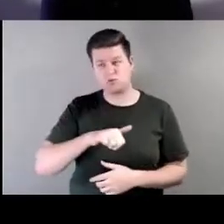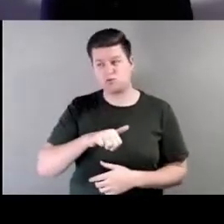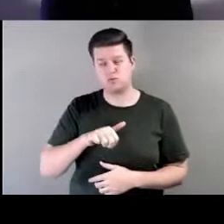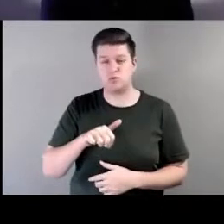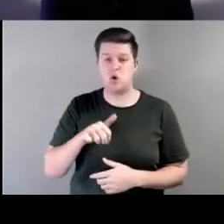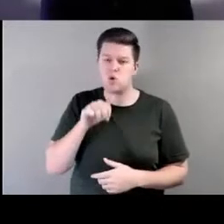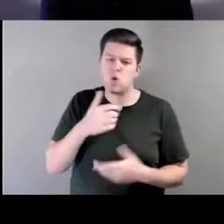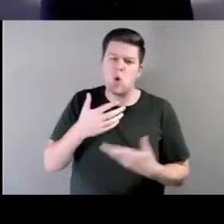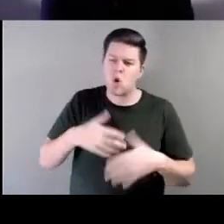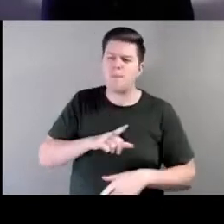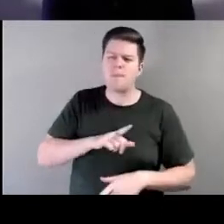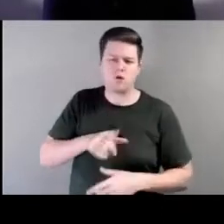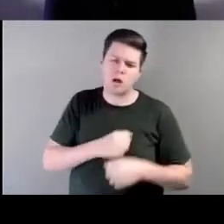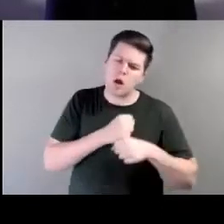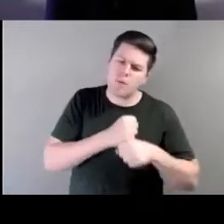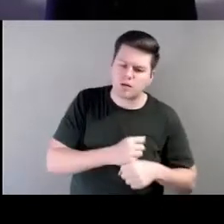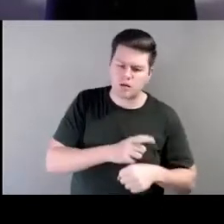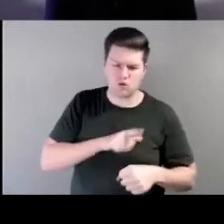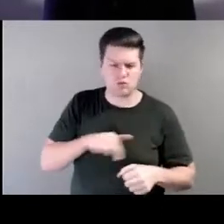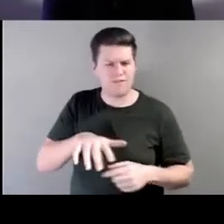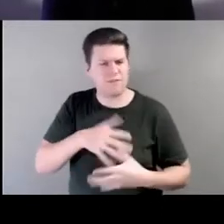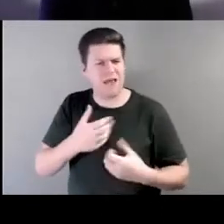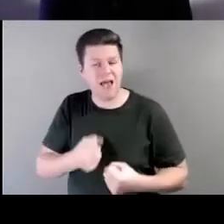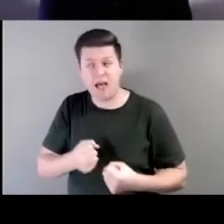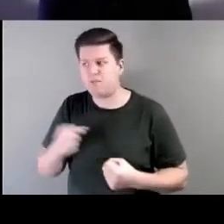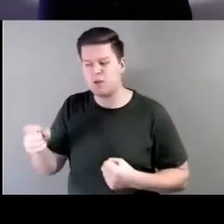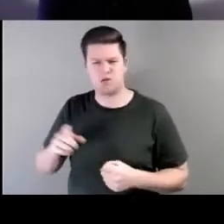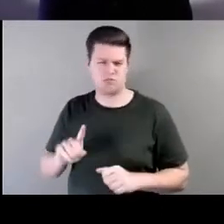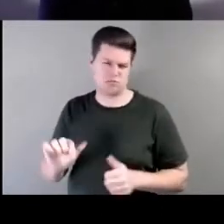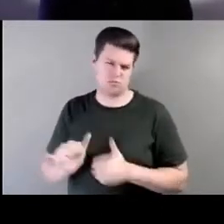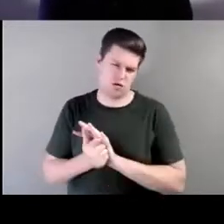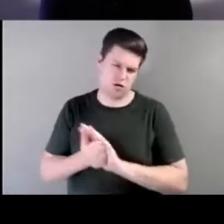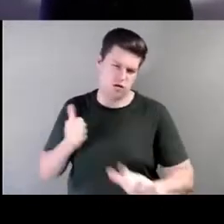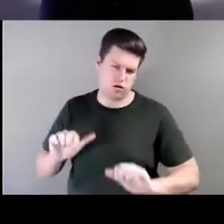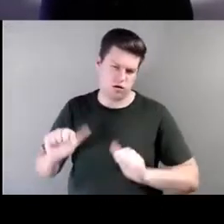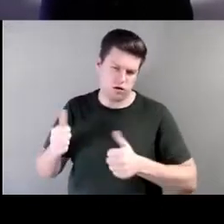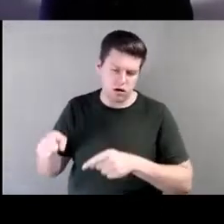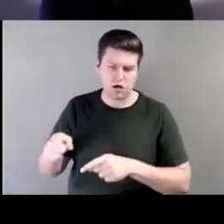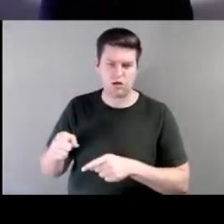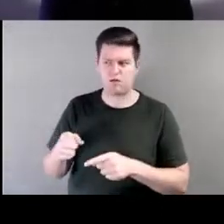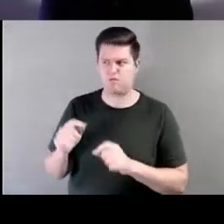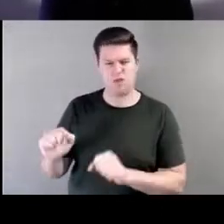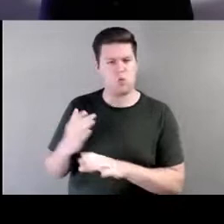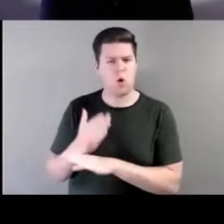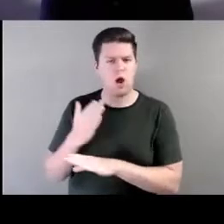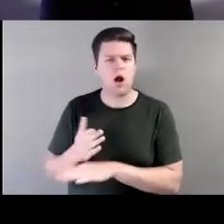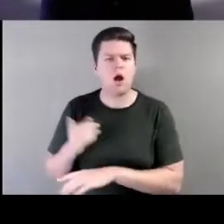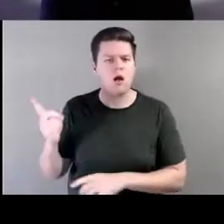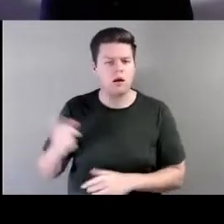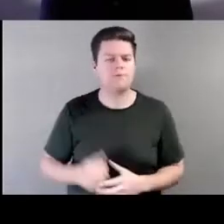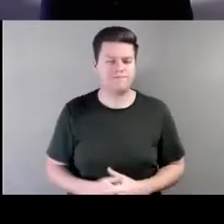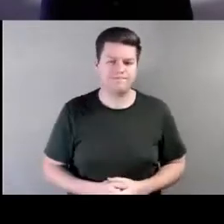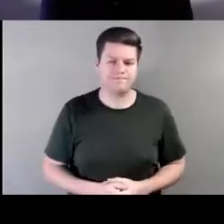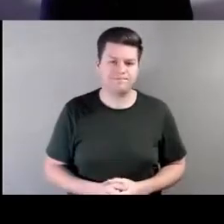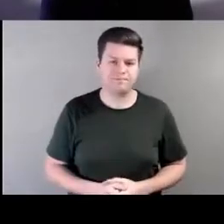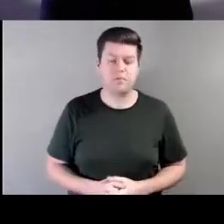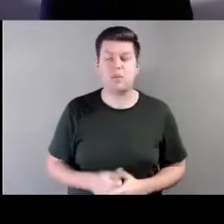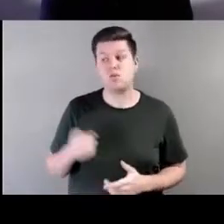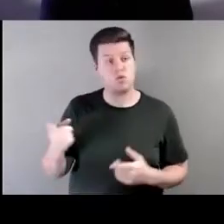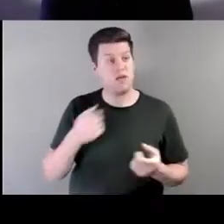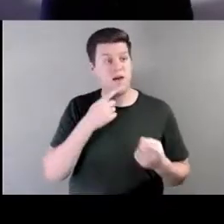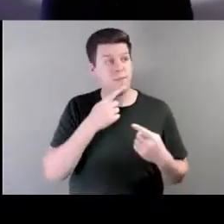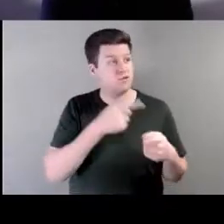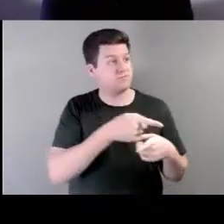do. So the program is designed to take all of the information that exists out in the world through